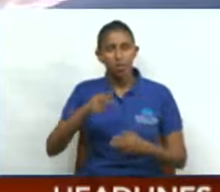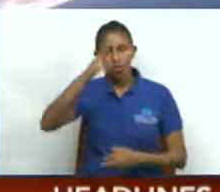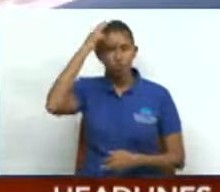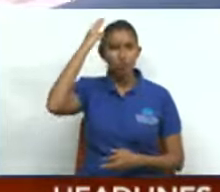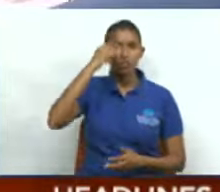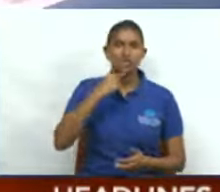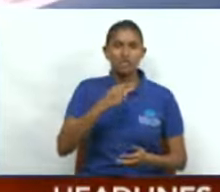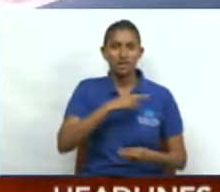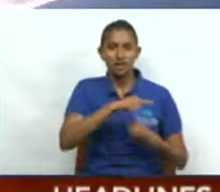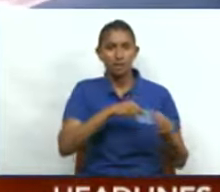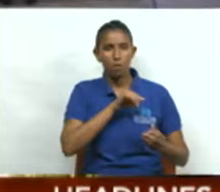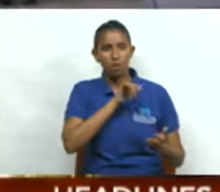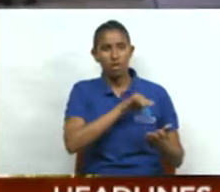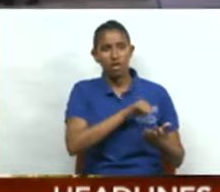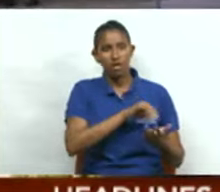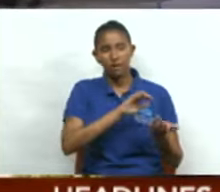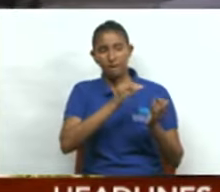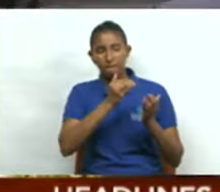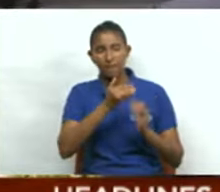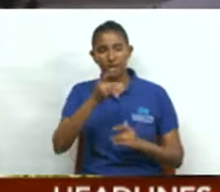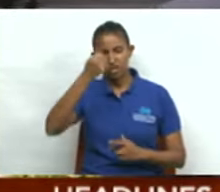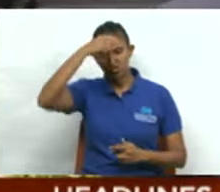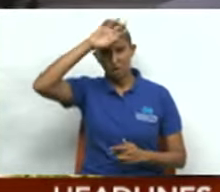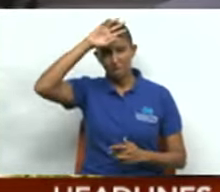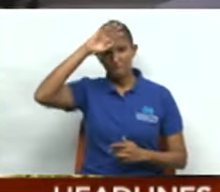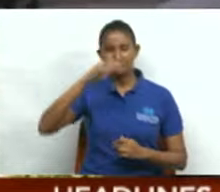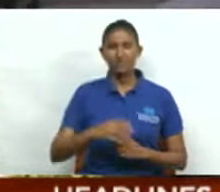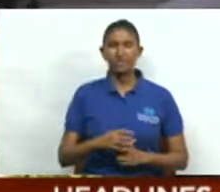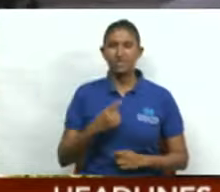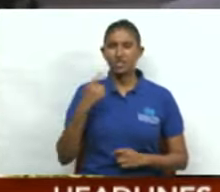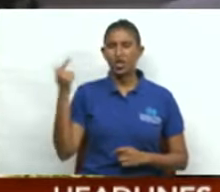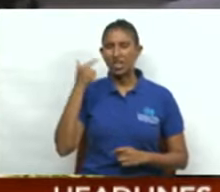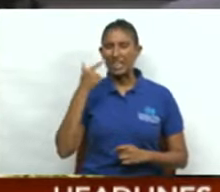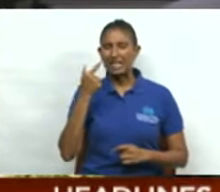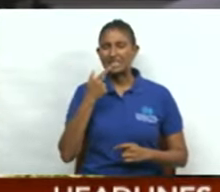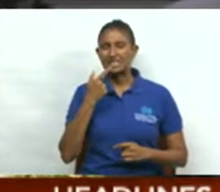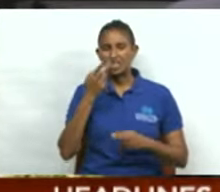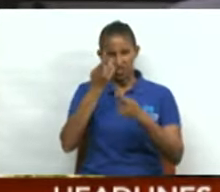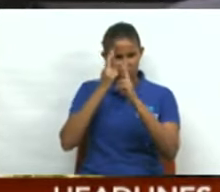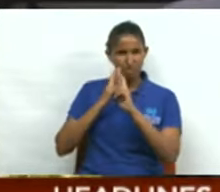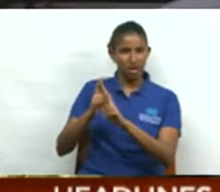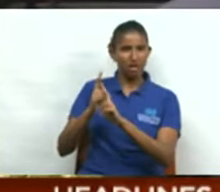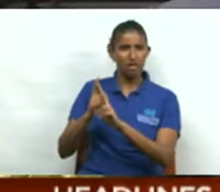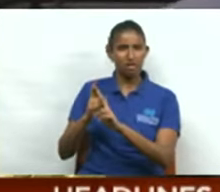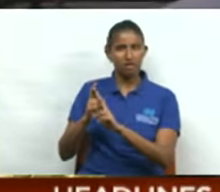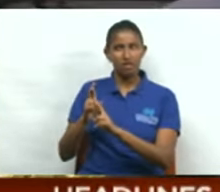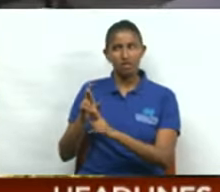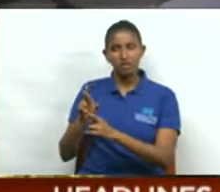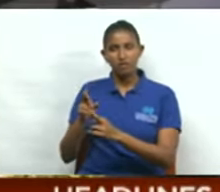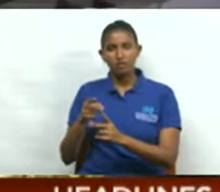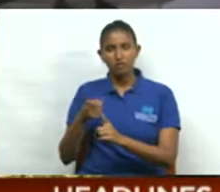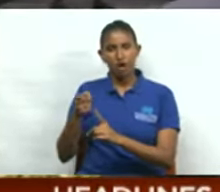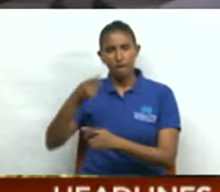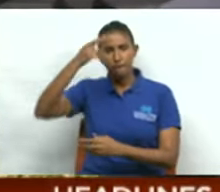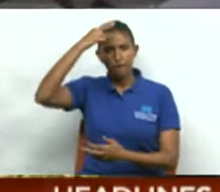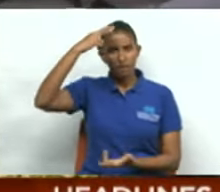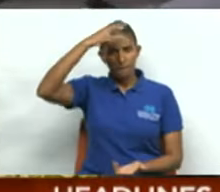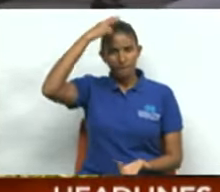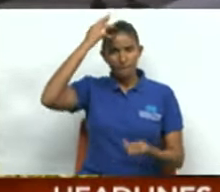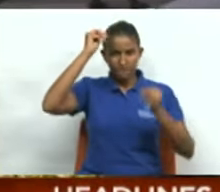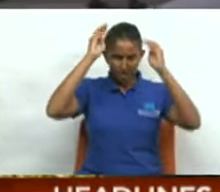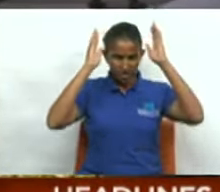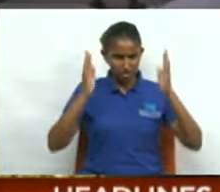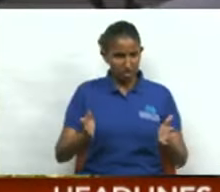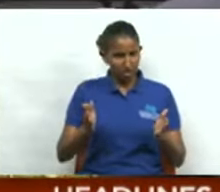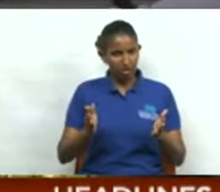Trump. To be treated with that level of disrespect by the sitting prime minister to what really was a former CARICOM